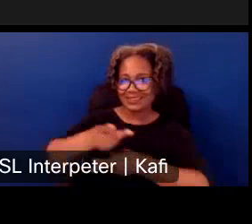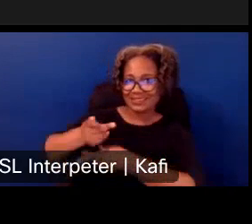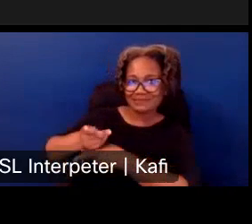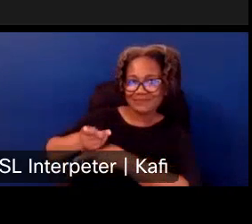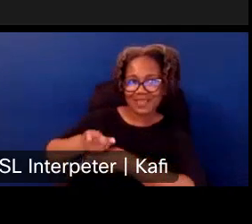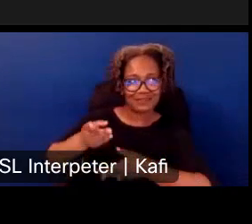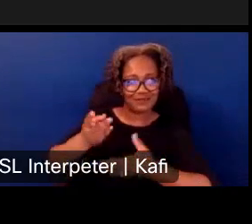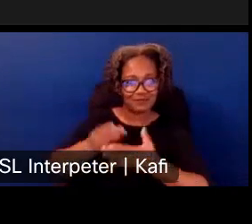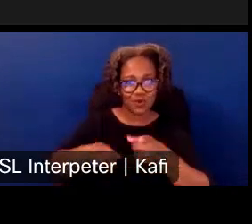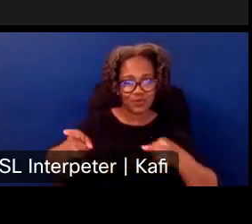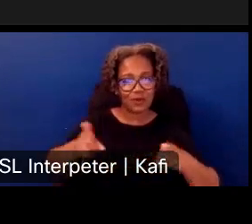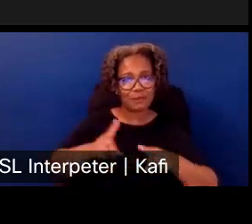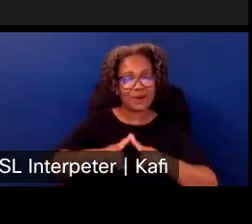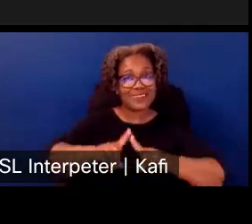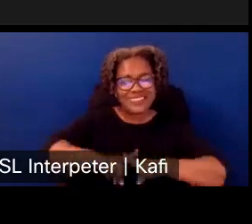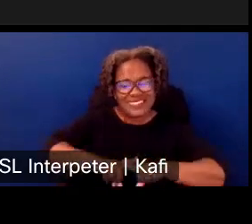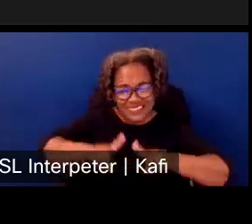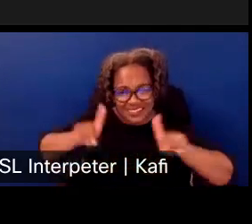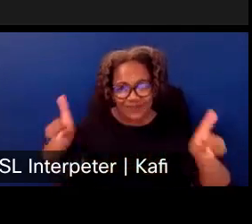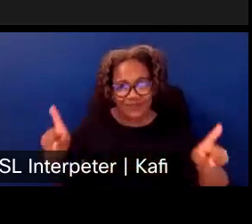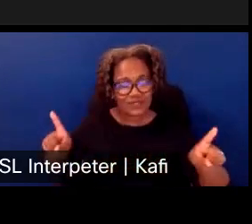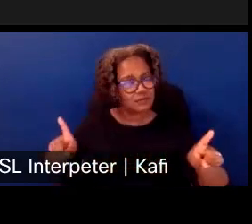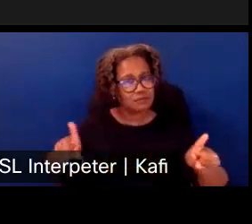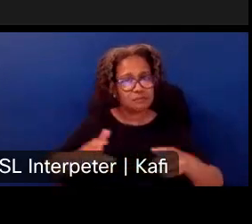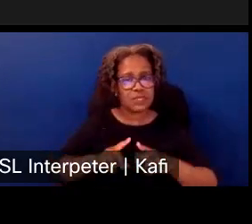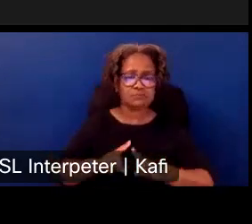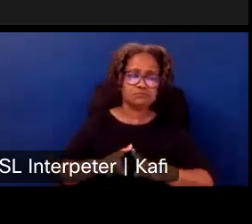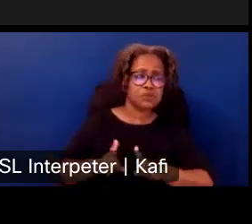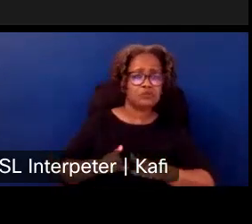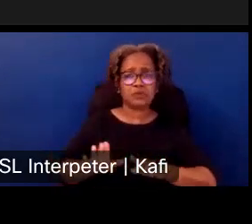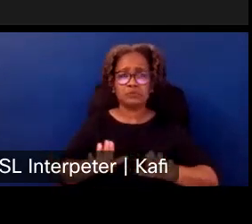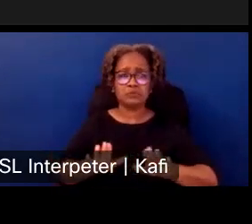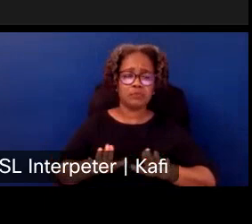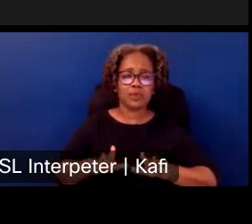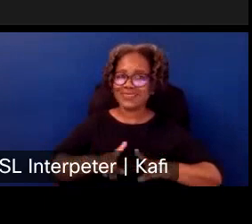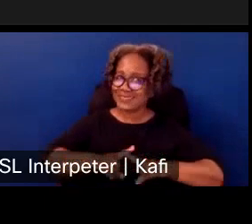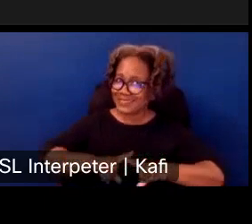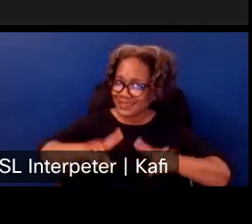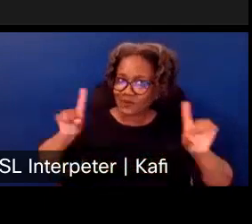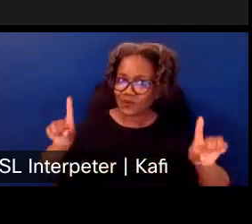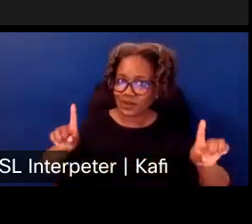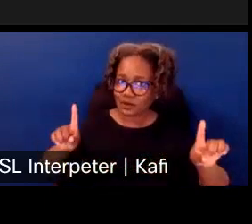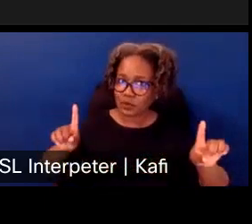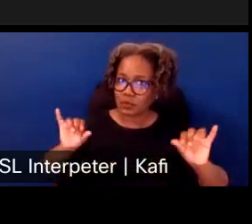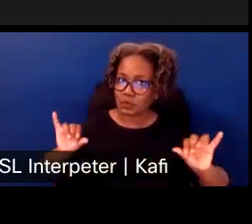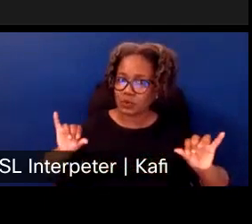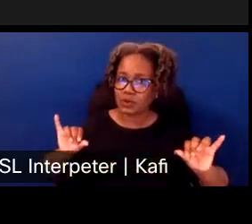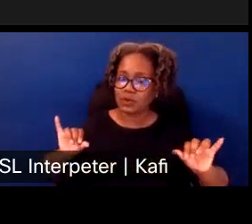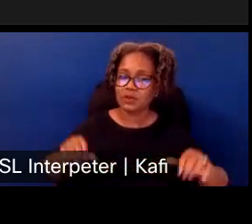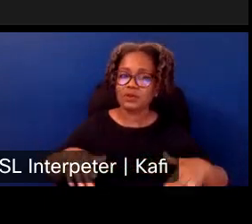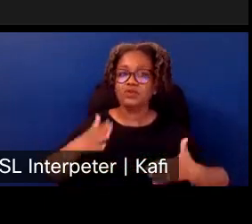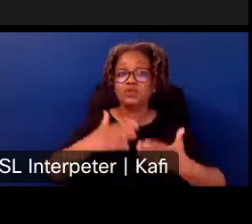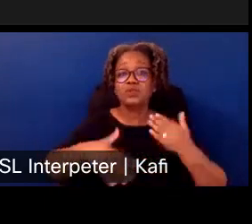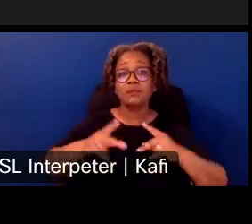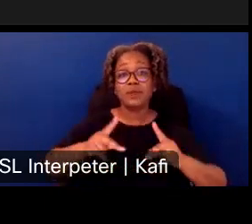extreme difference in the maintenance. So people had a choice of the big chop, which some chose to